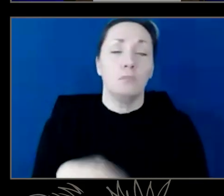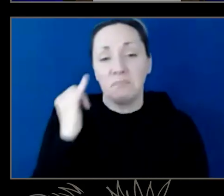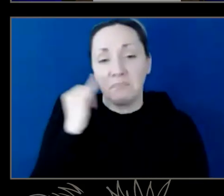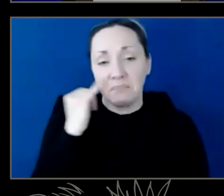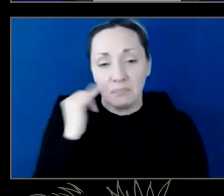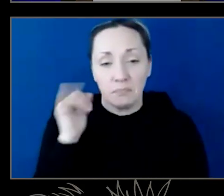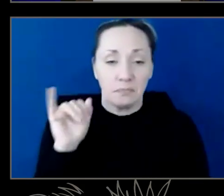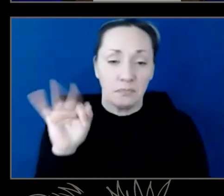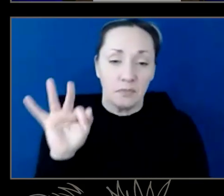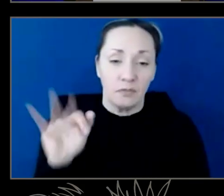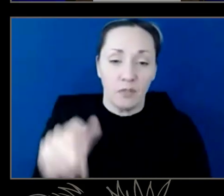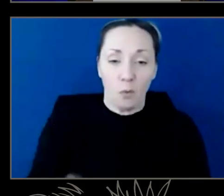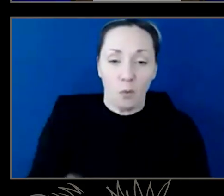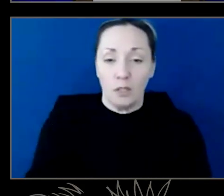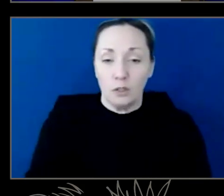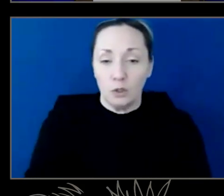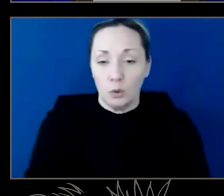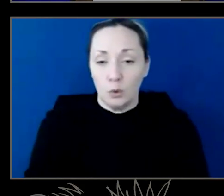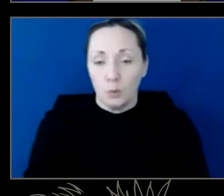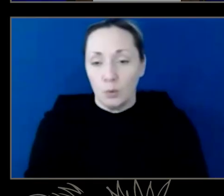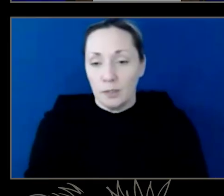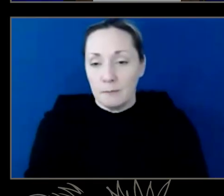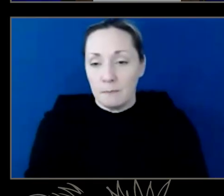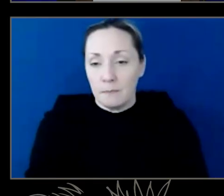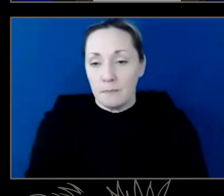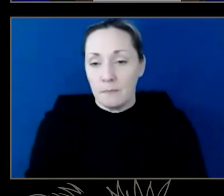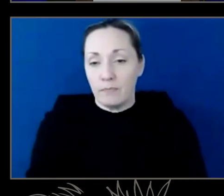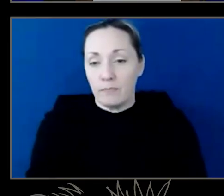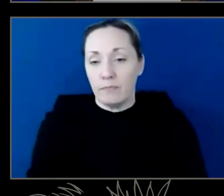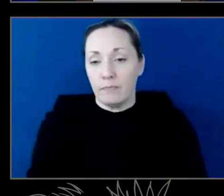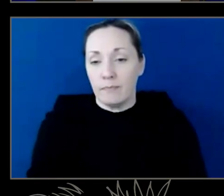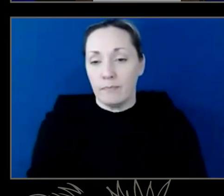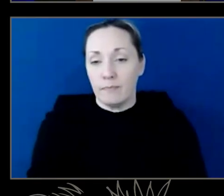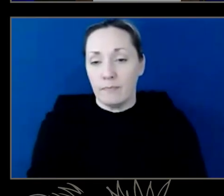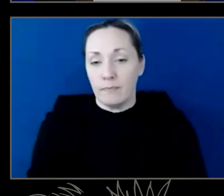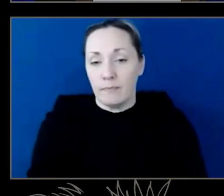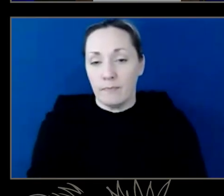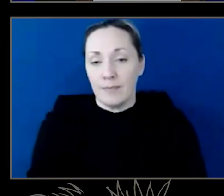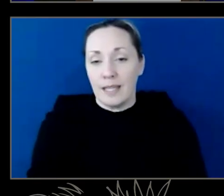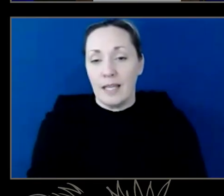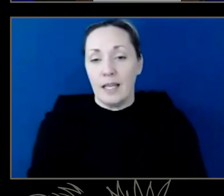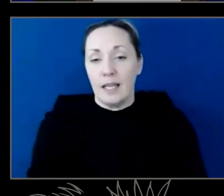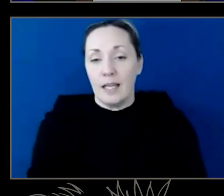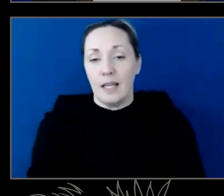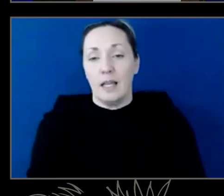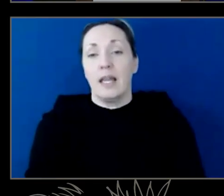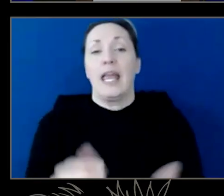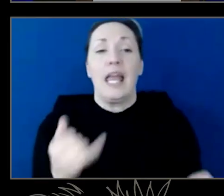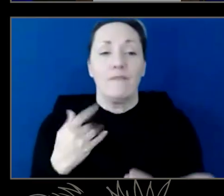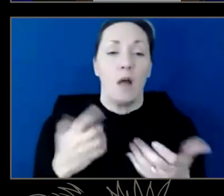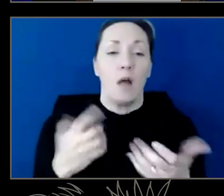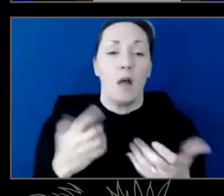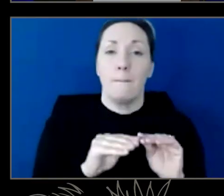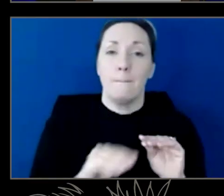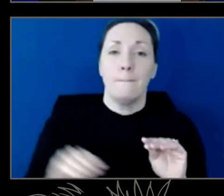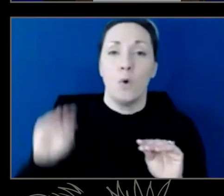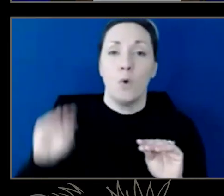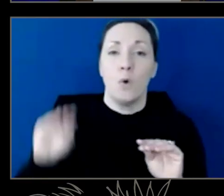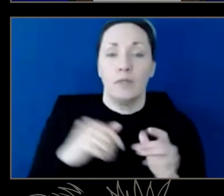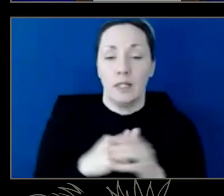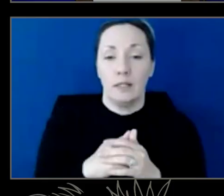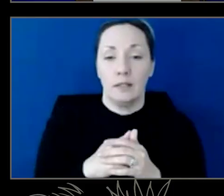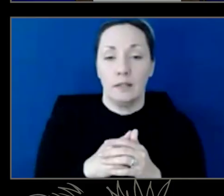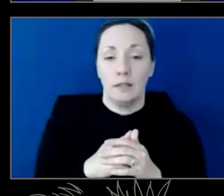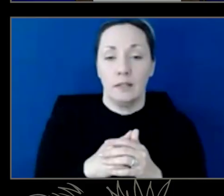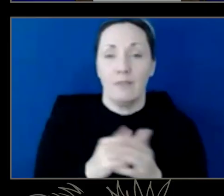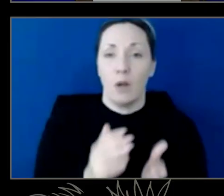to tell the server that I'm moving a block. If I do like post requests every time I move a